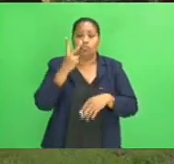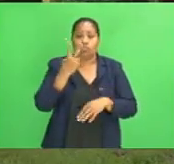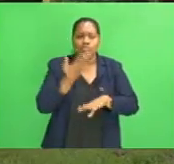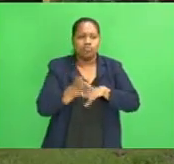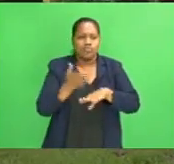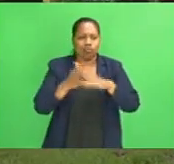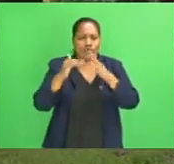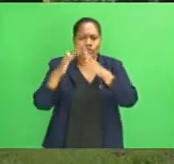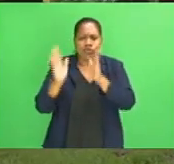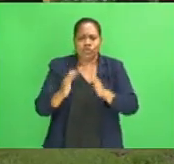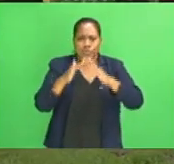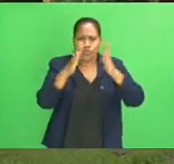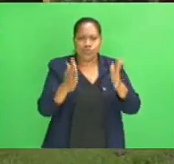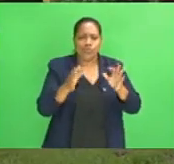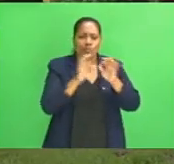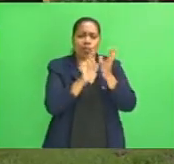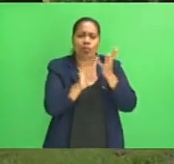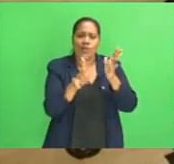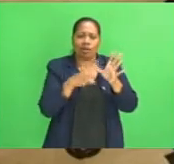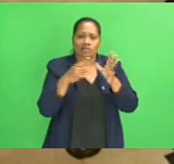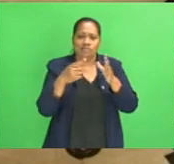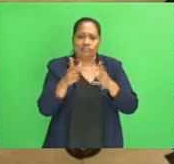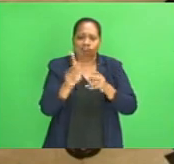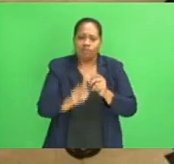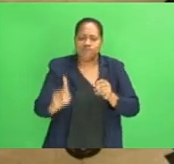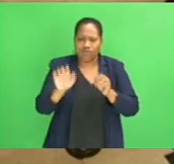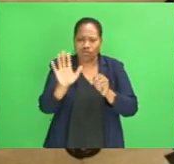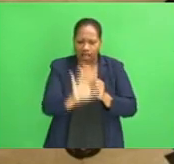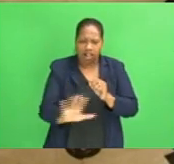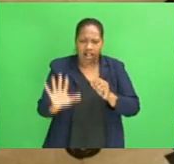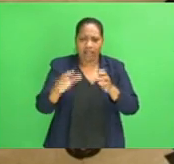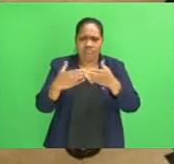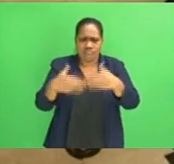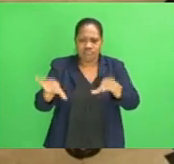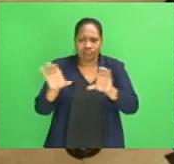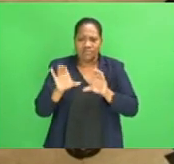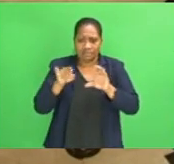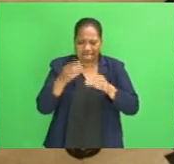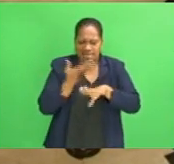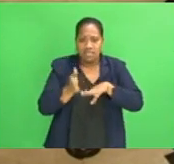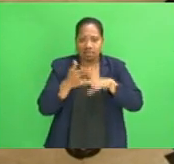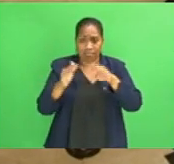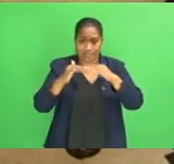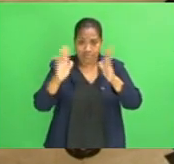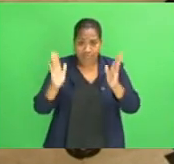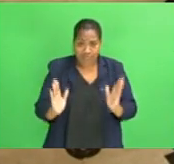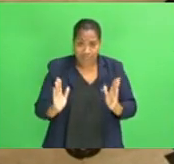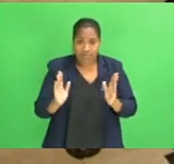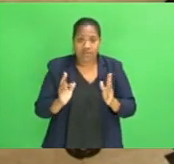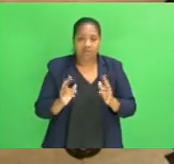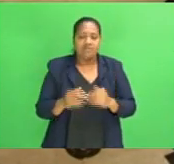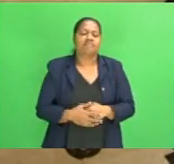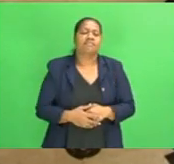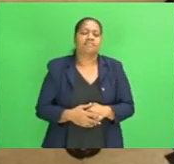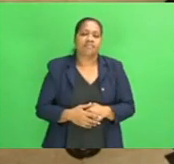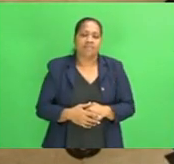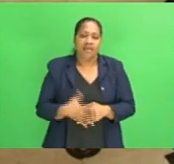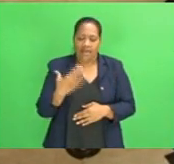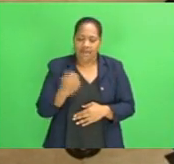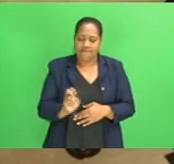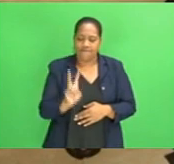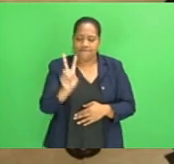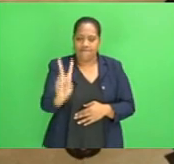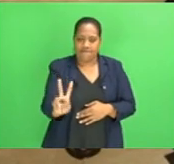the Mbua Provincial Council Office. But these new quarters also come with new expectations, and I expect to